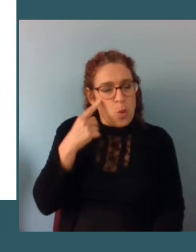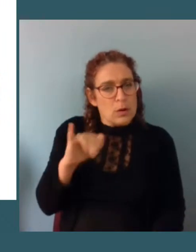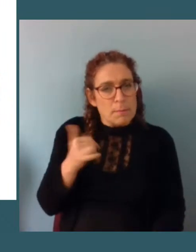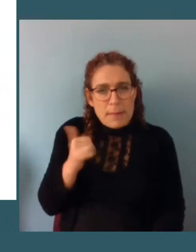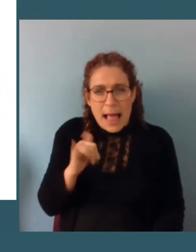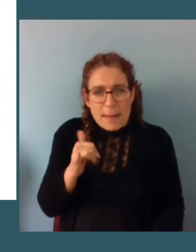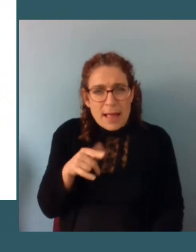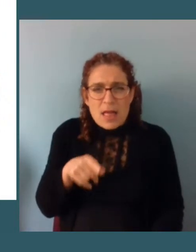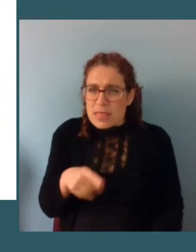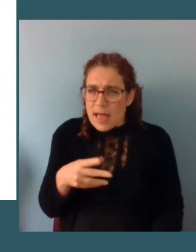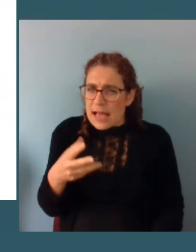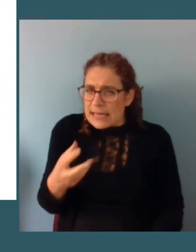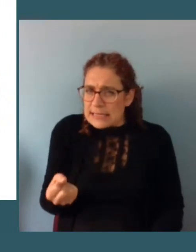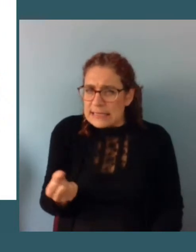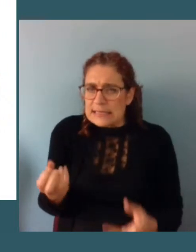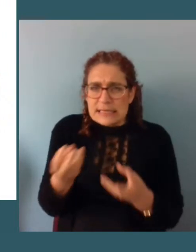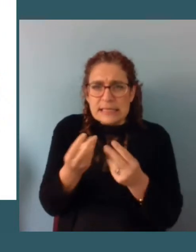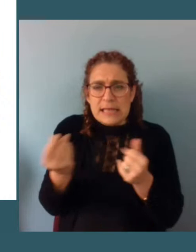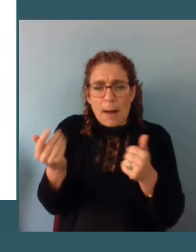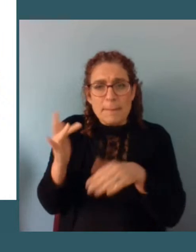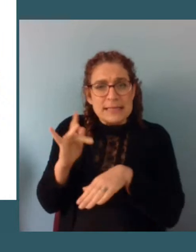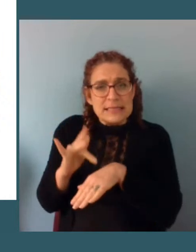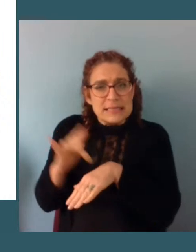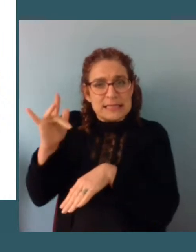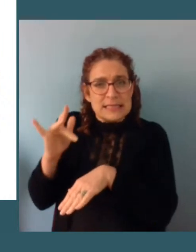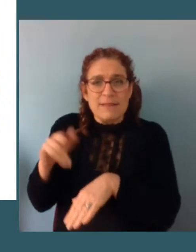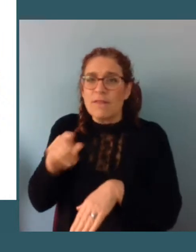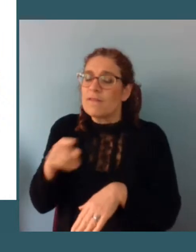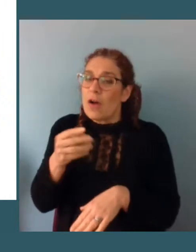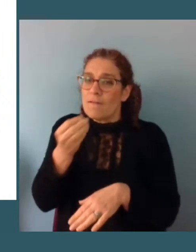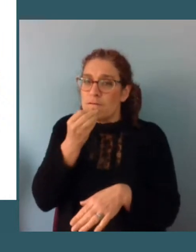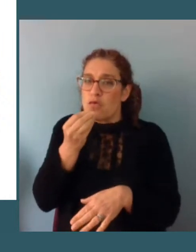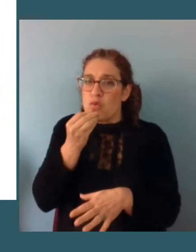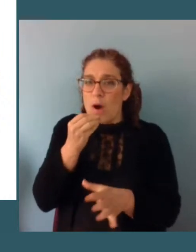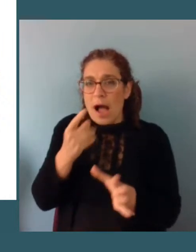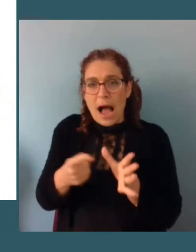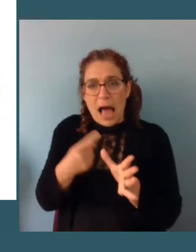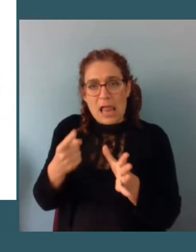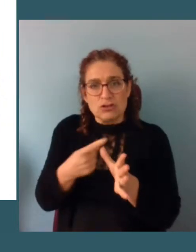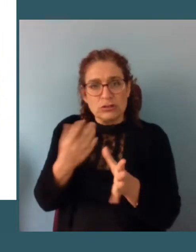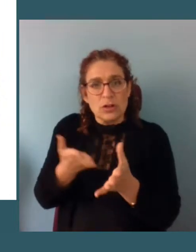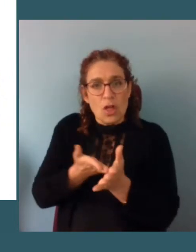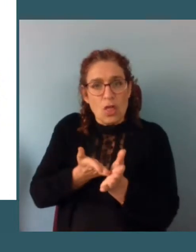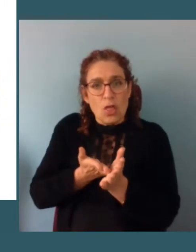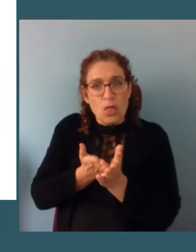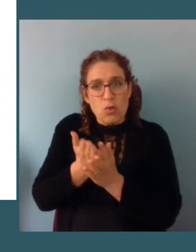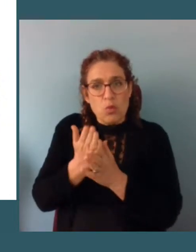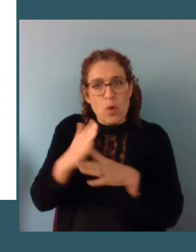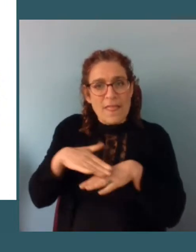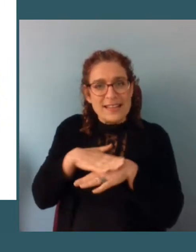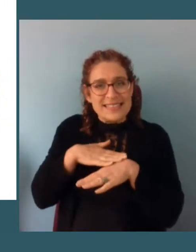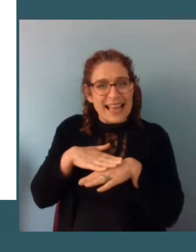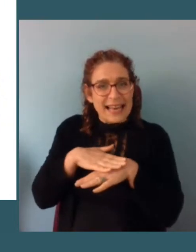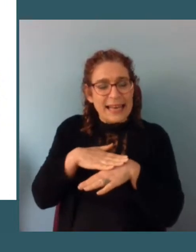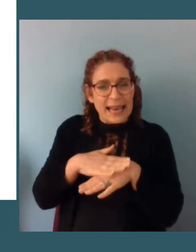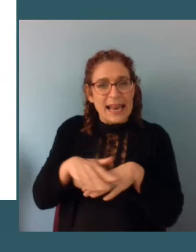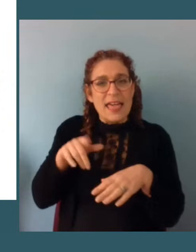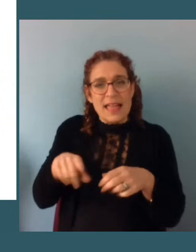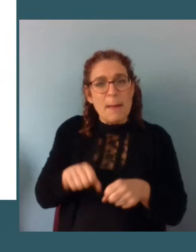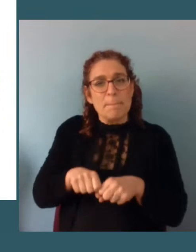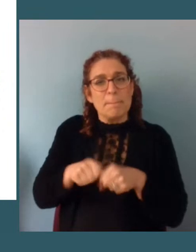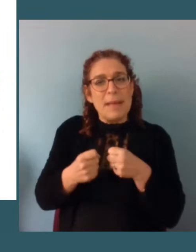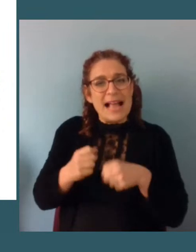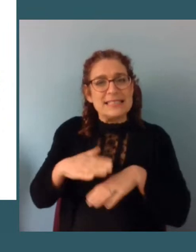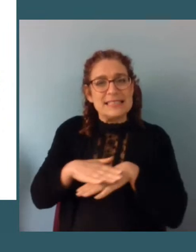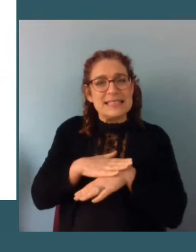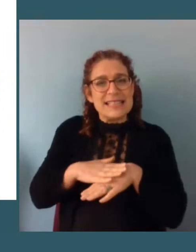some sensitization of food allergens through the skin, the impaired skin barrier. So they're